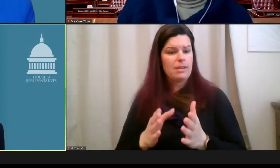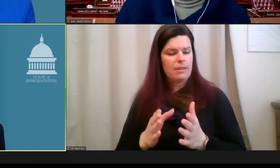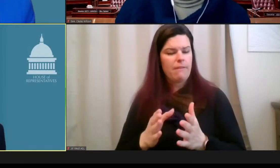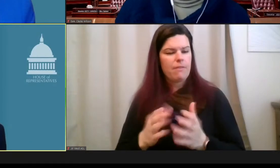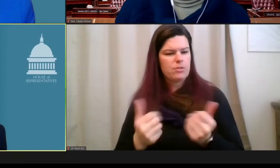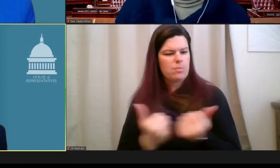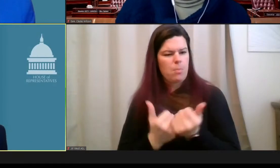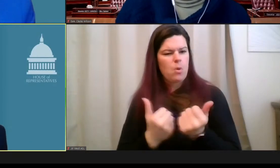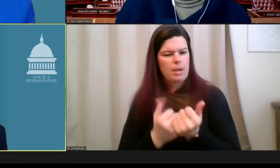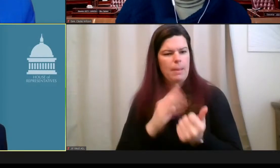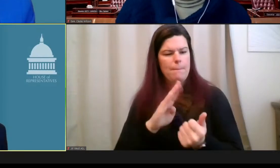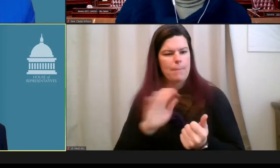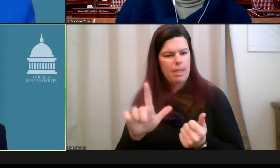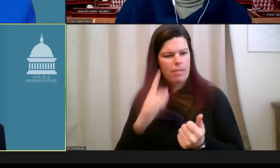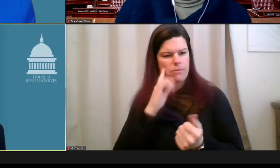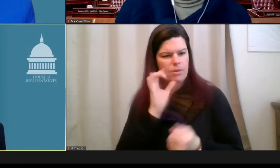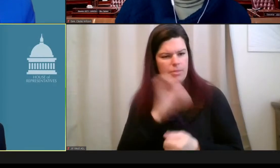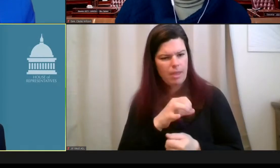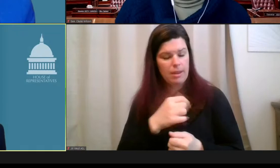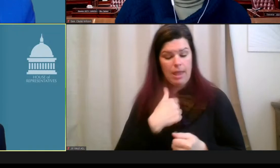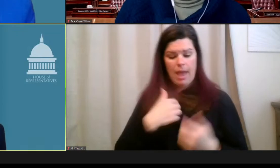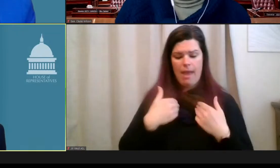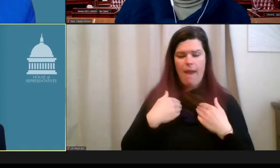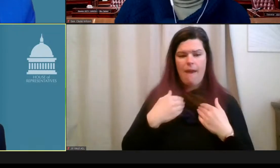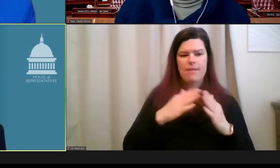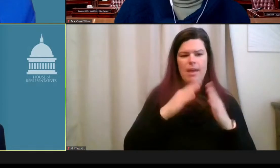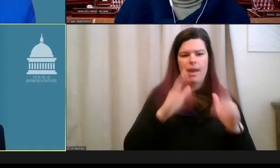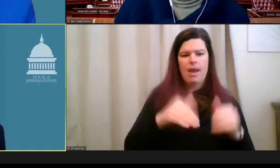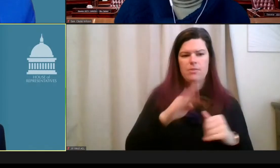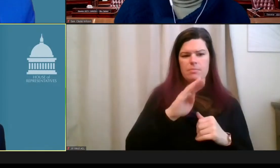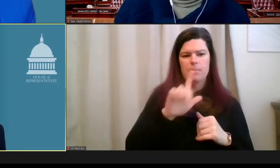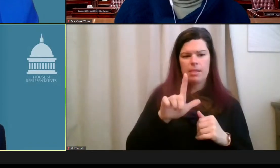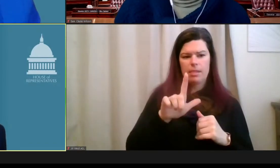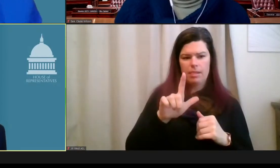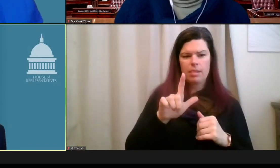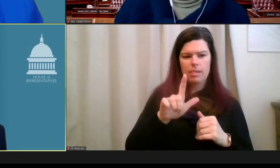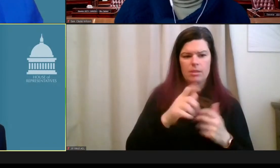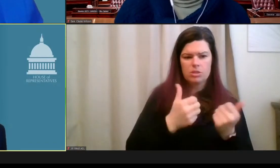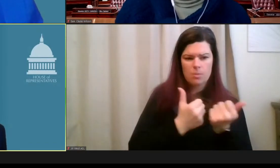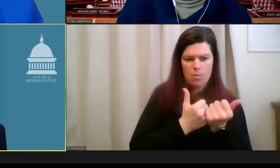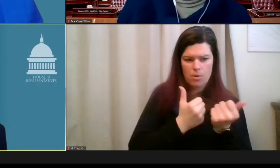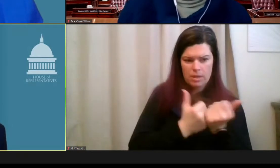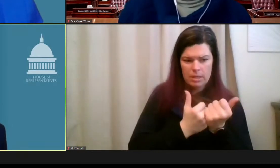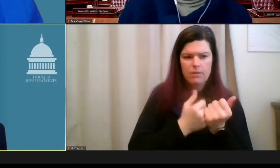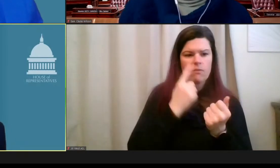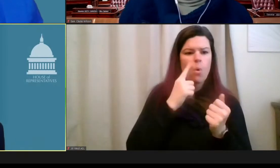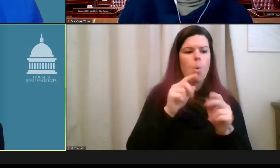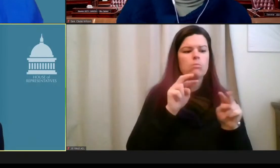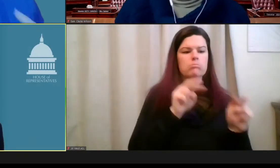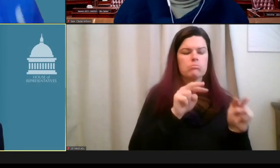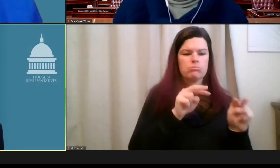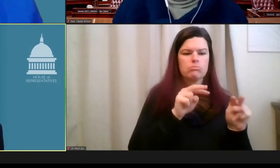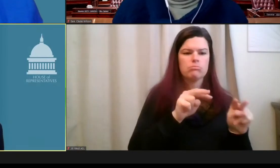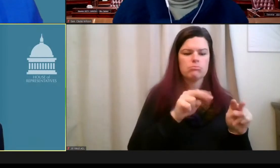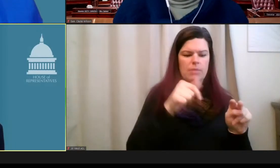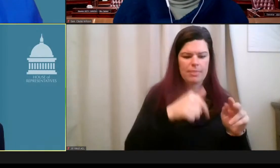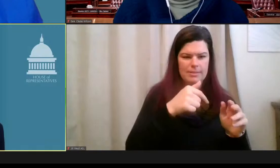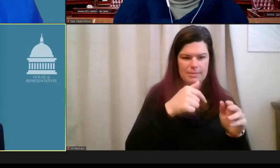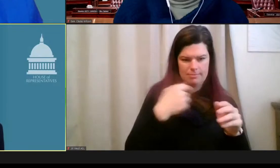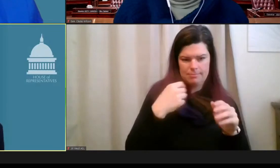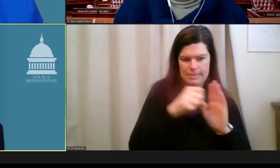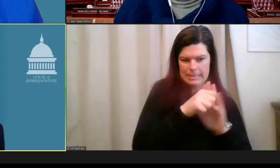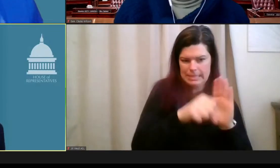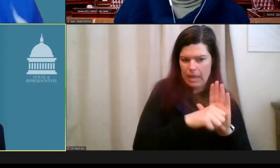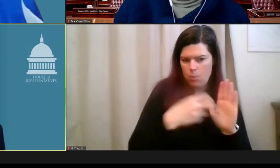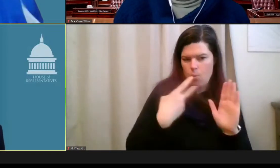Bill 1203, that will establish community oversight boards across our state so that people in our community